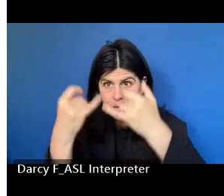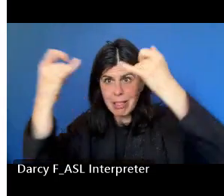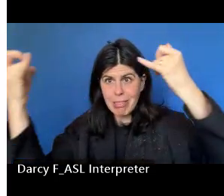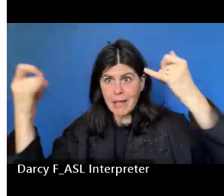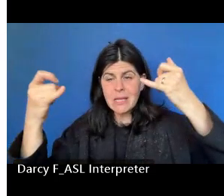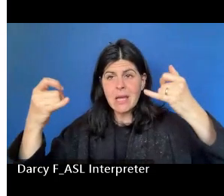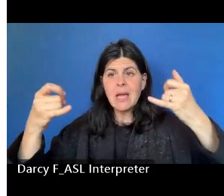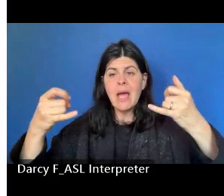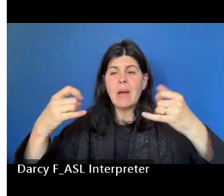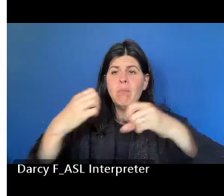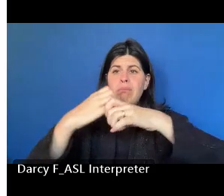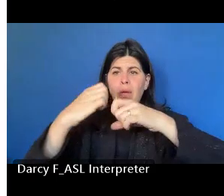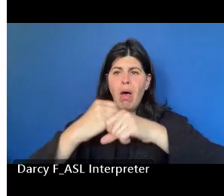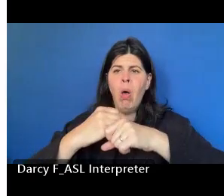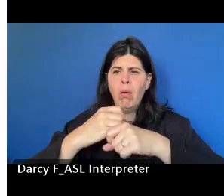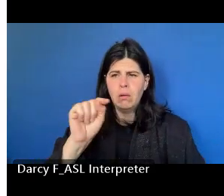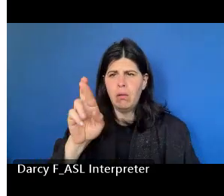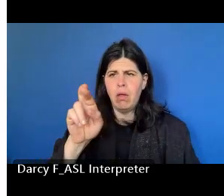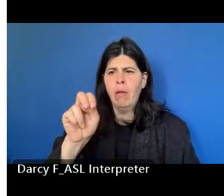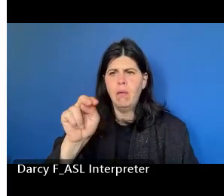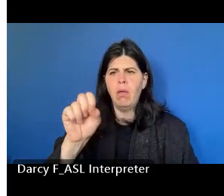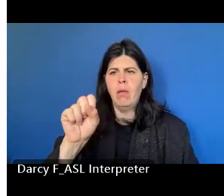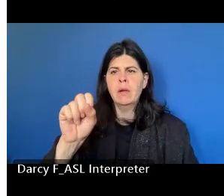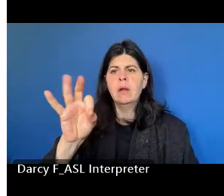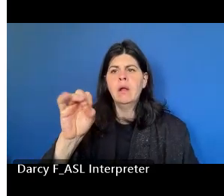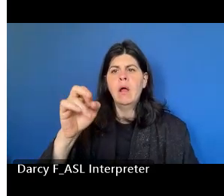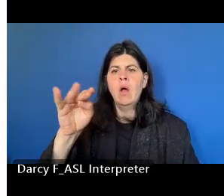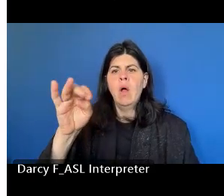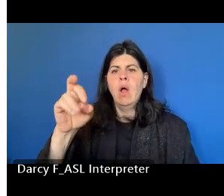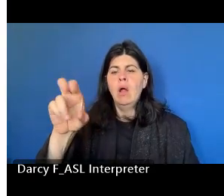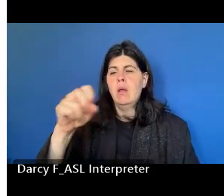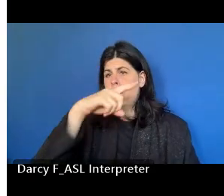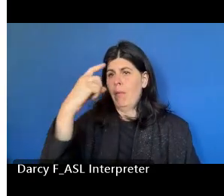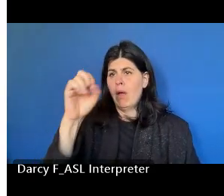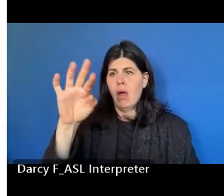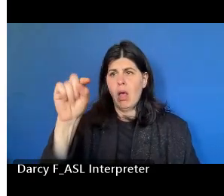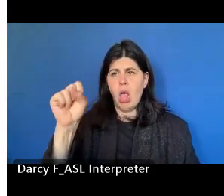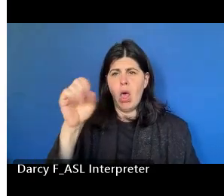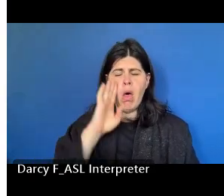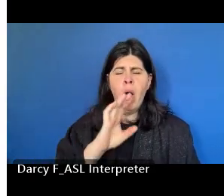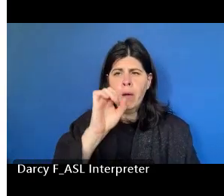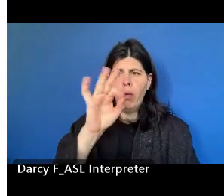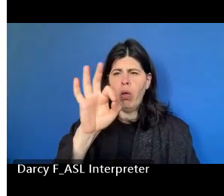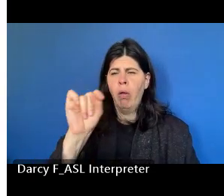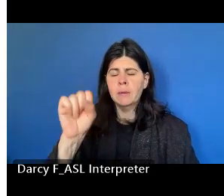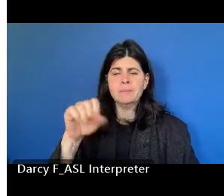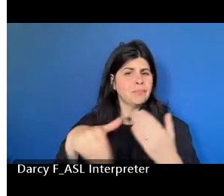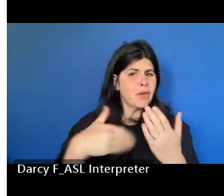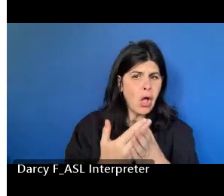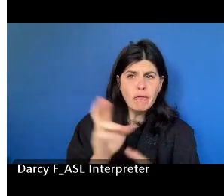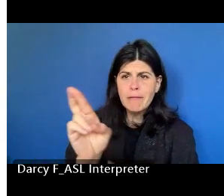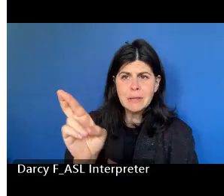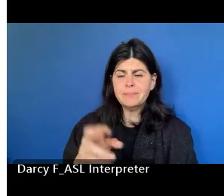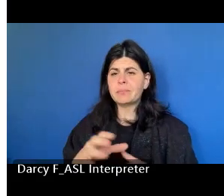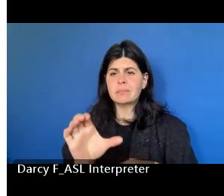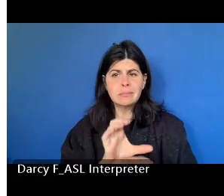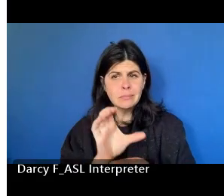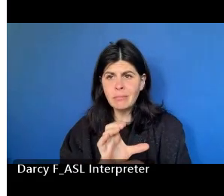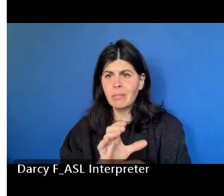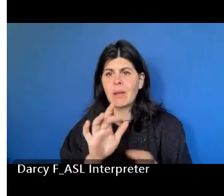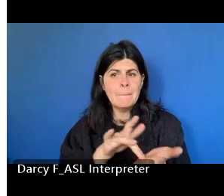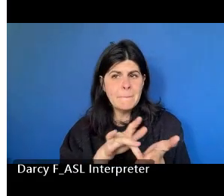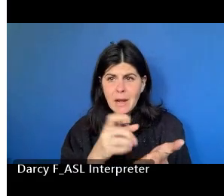summer we have blackouts and brownouts. When power goes out, all our refrigerators, computers, medical devices,